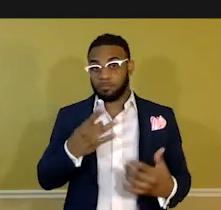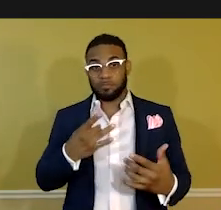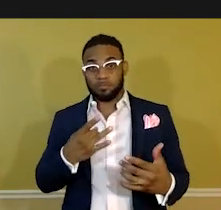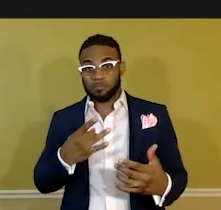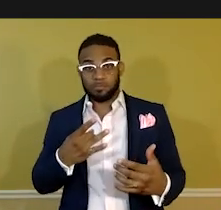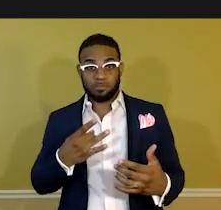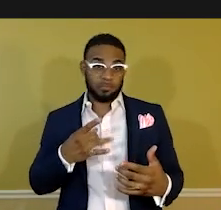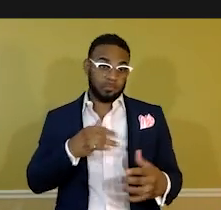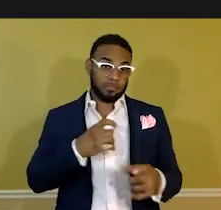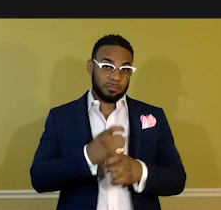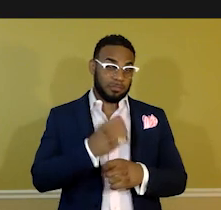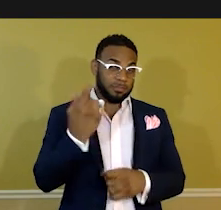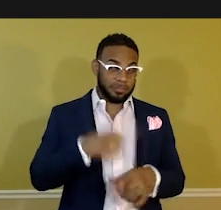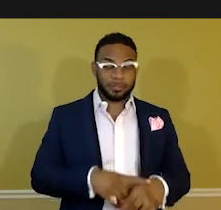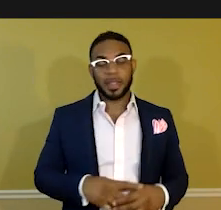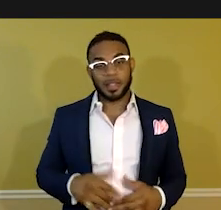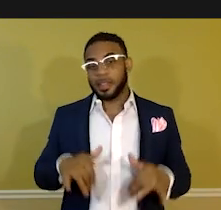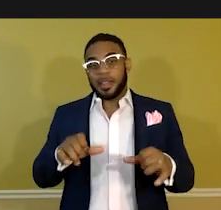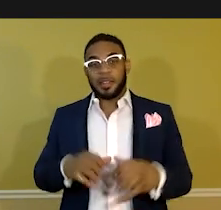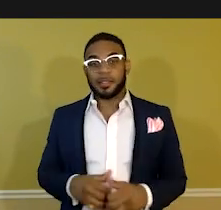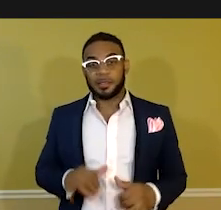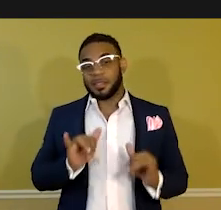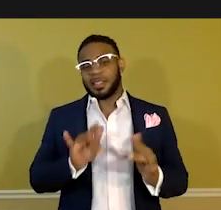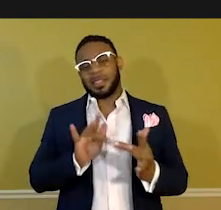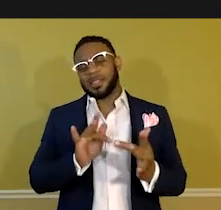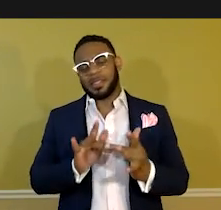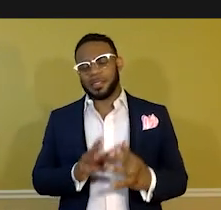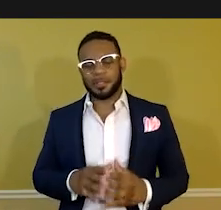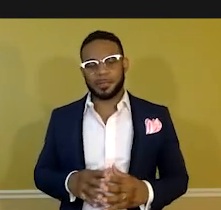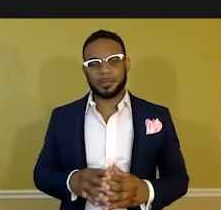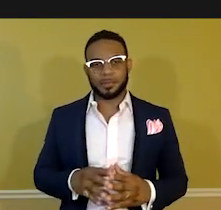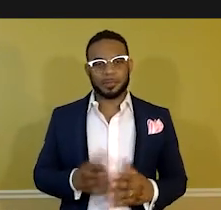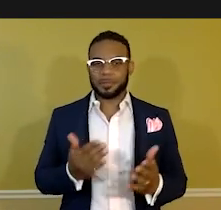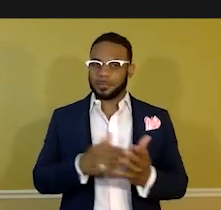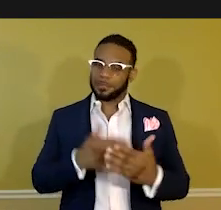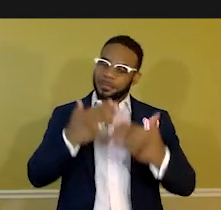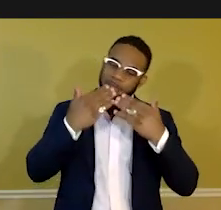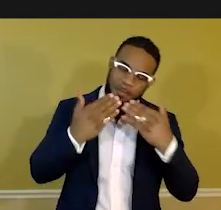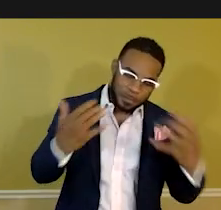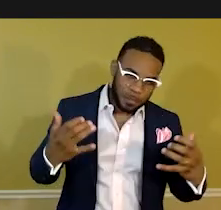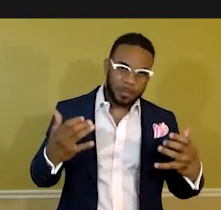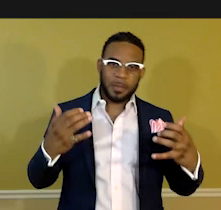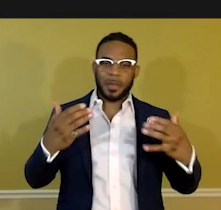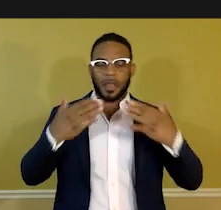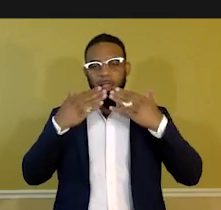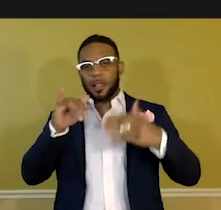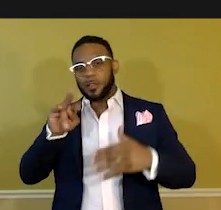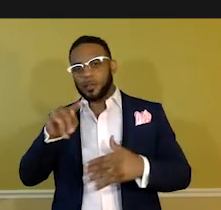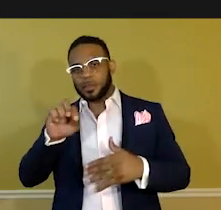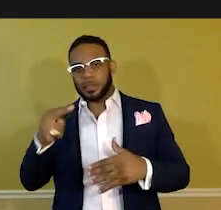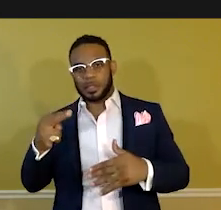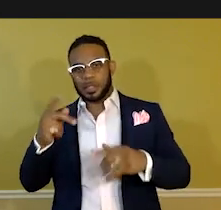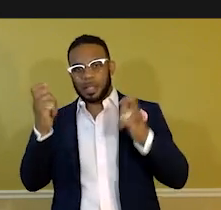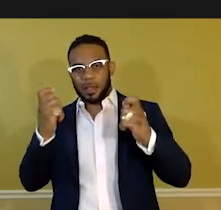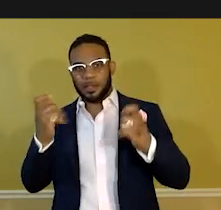crack jokes on there. Um, and yeah, you know, stay in touch again. Thank you very much. Thank you, Juneteenth Conference